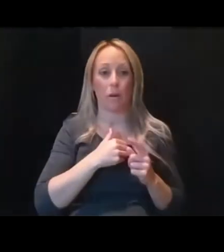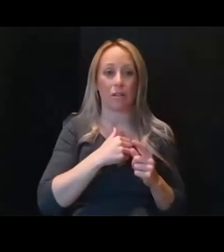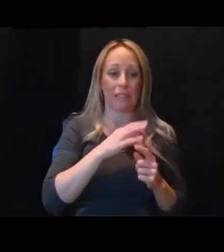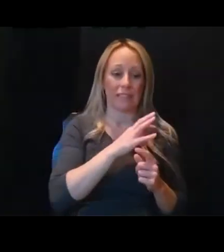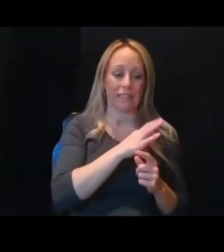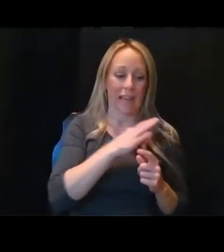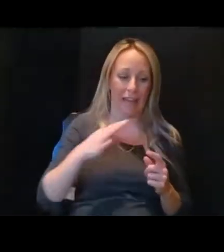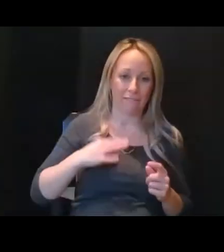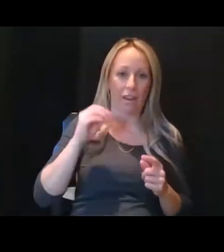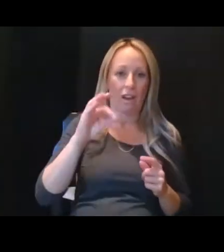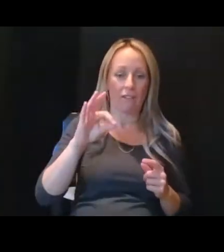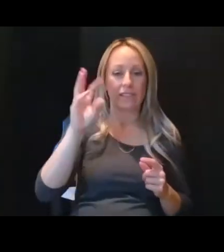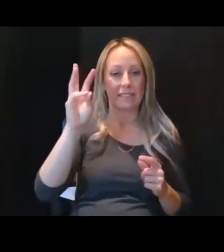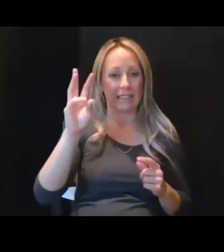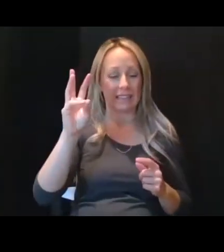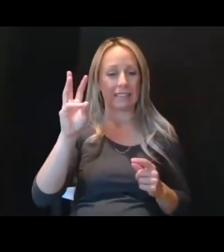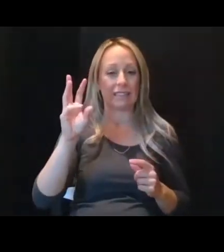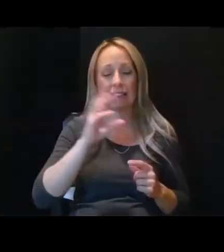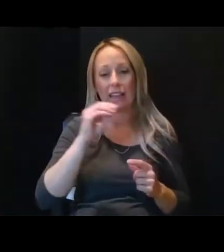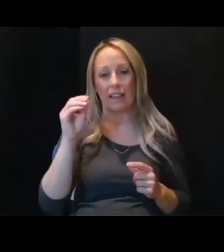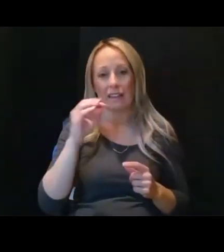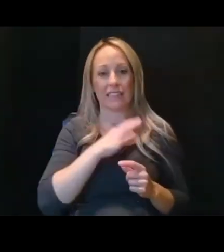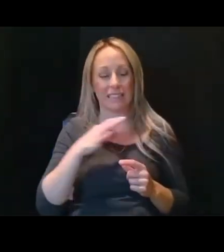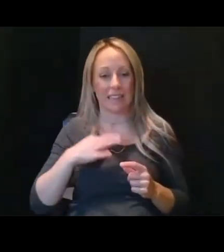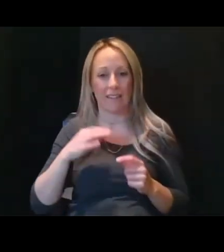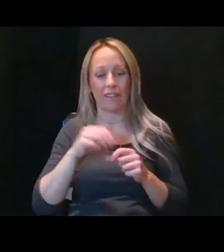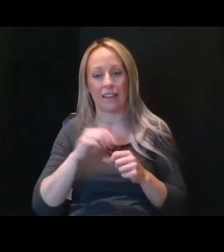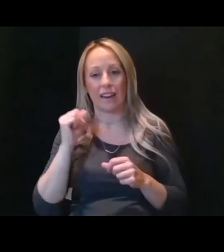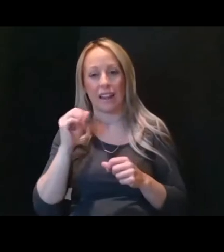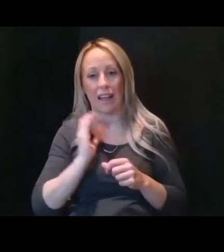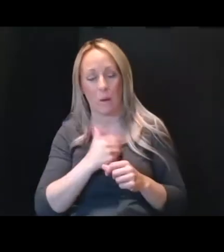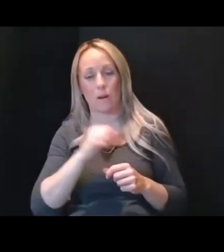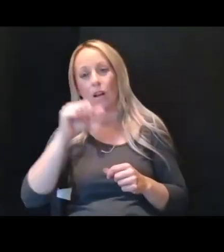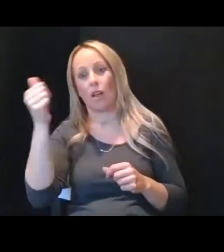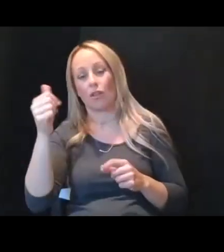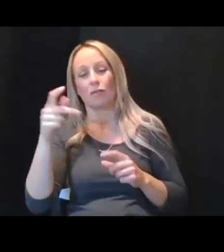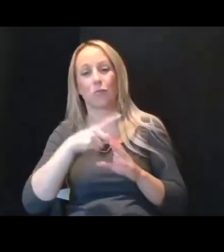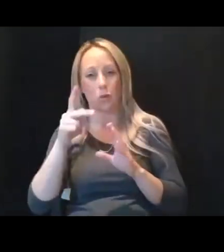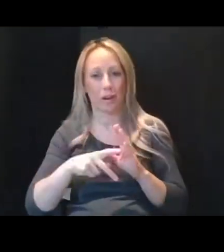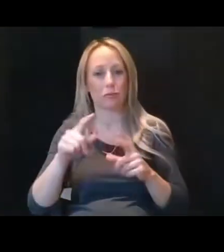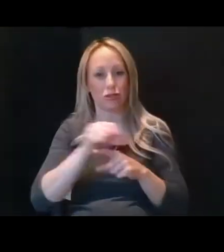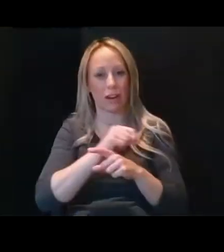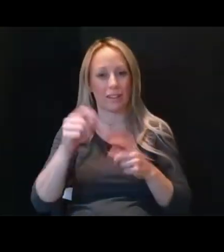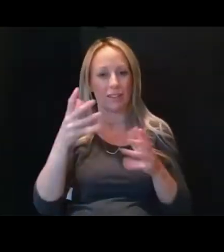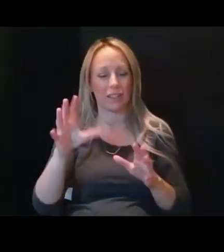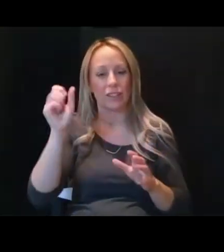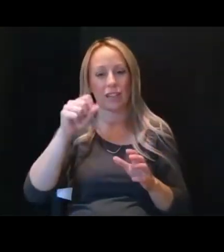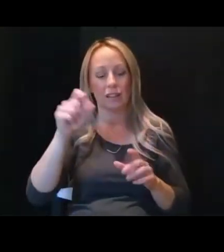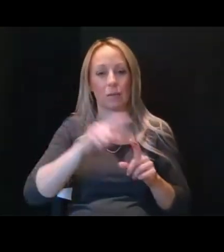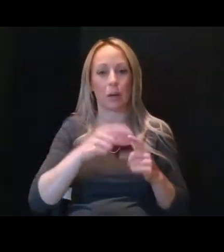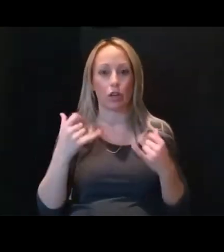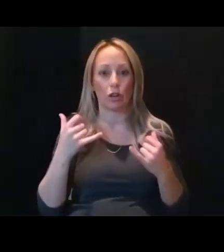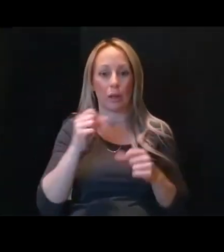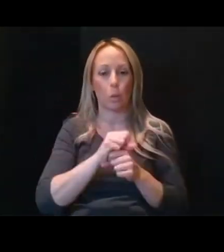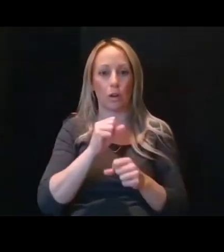we also have some staff in our other programs who have been trained, but again, they are currently working their other